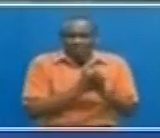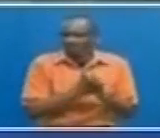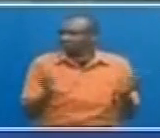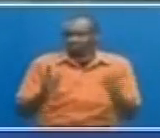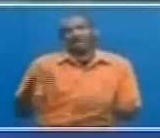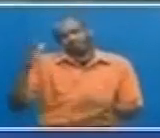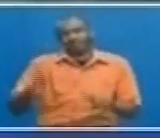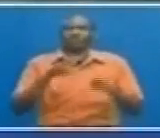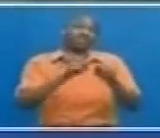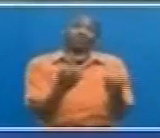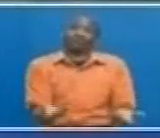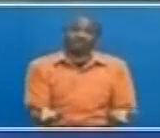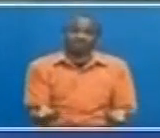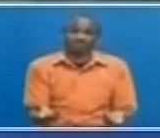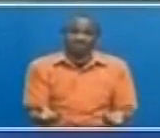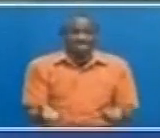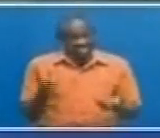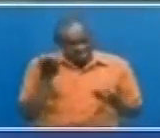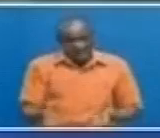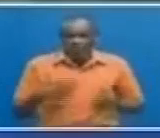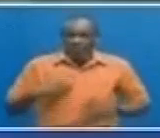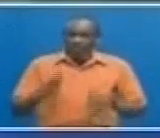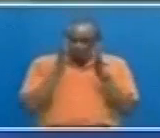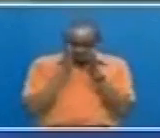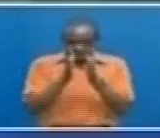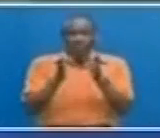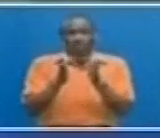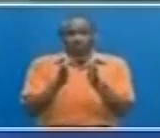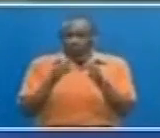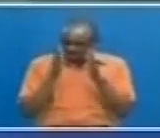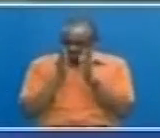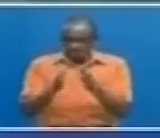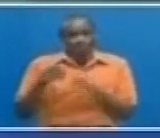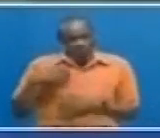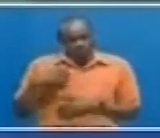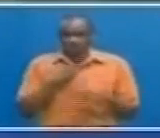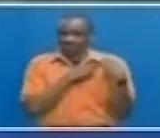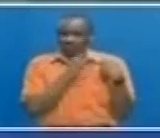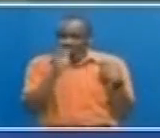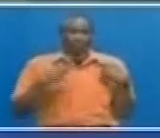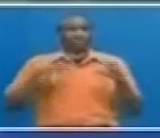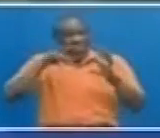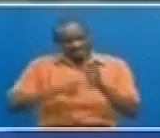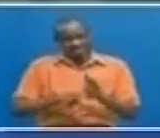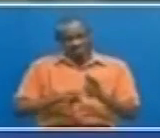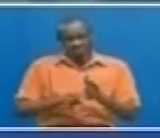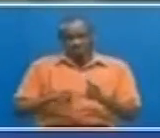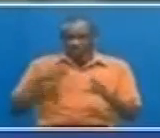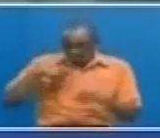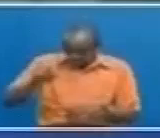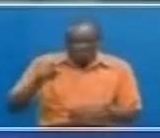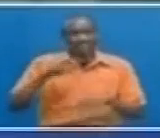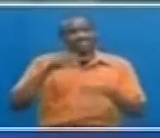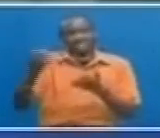commission, in pursuit of his mandate, sat down and